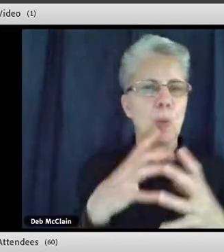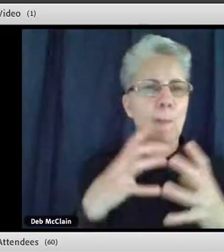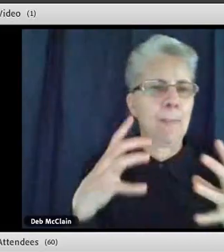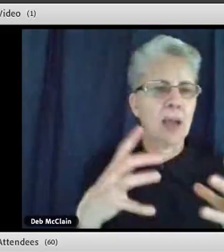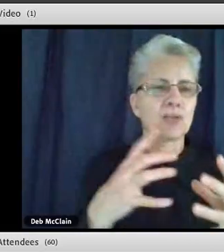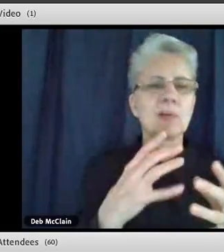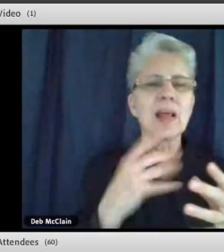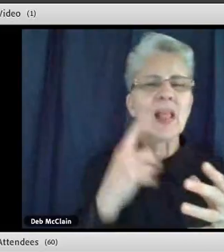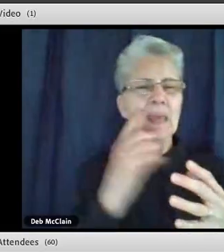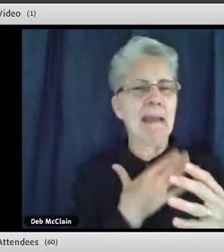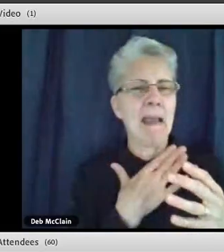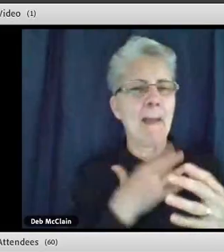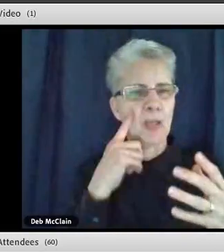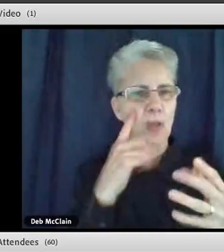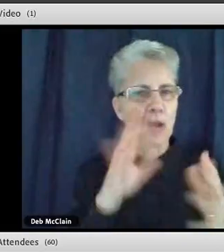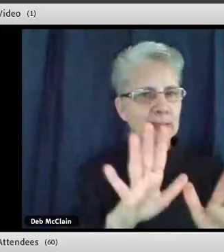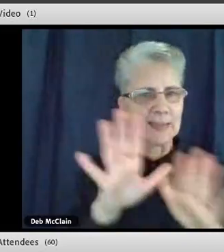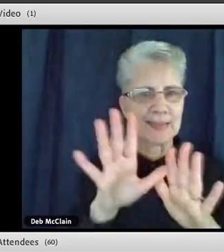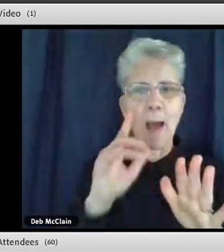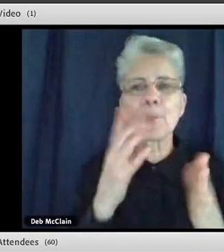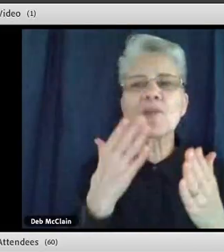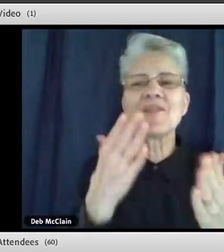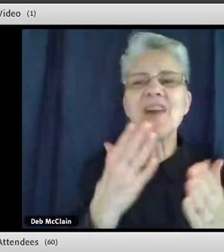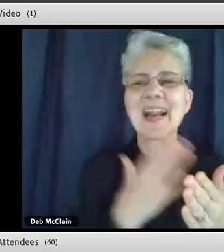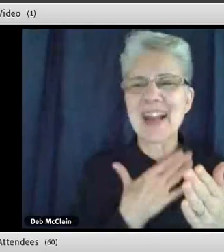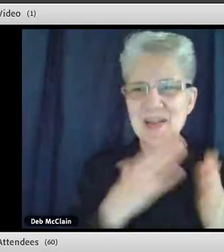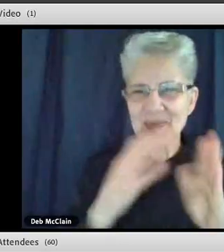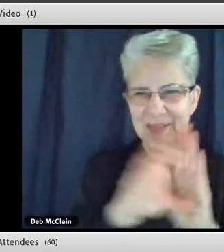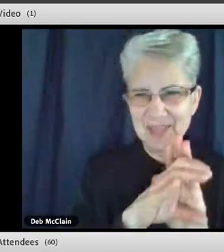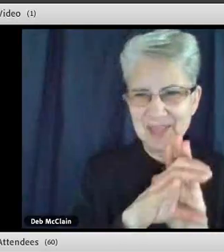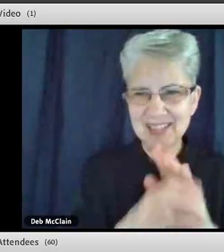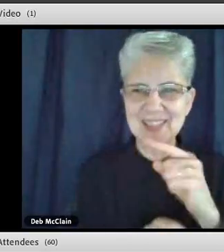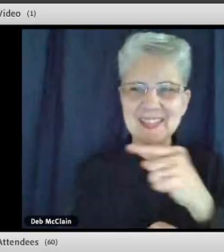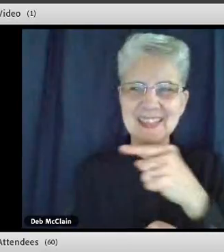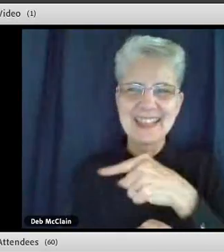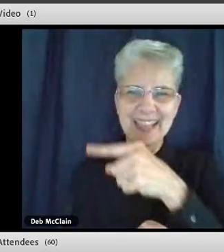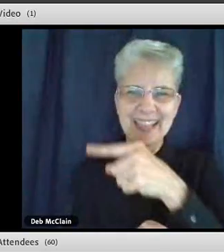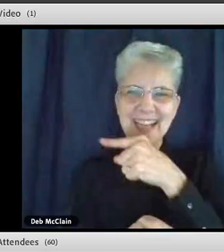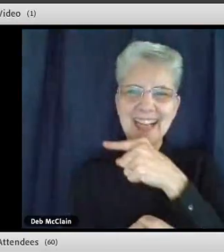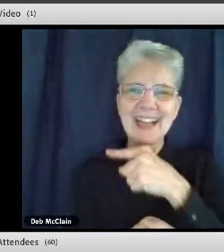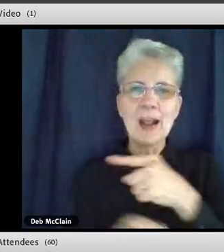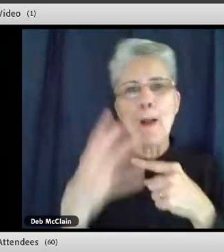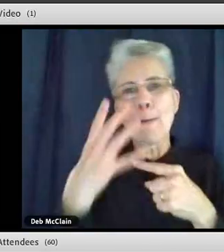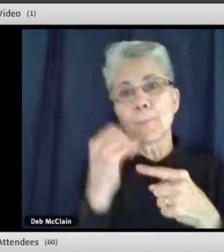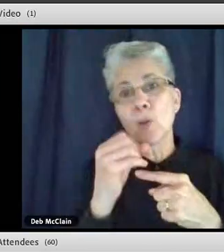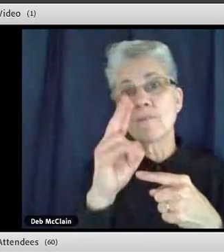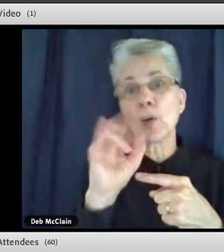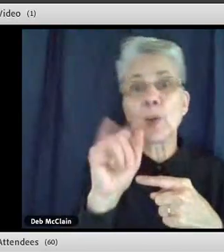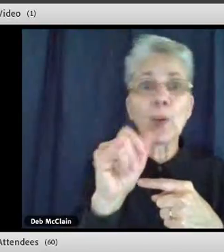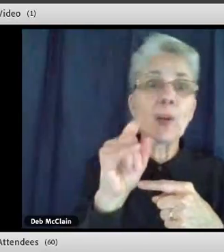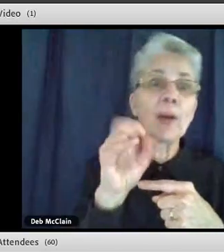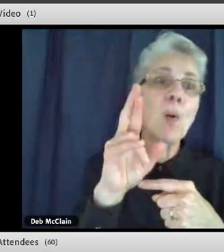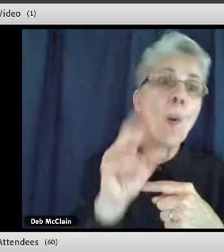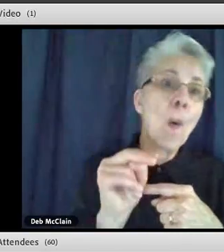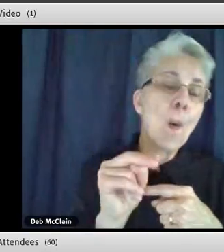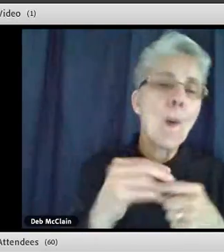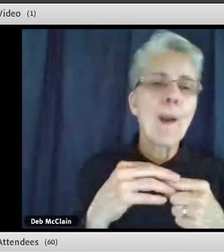thoughts. I'm providing happy pictures, if you can see this, of a beautiful unicorn and kitties and puppies and my